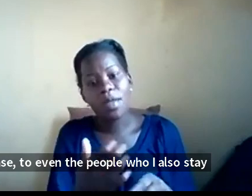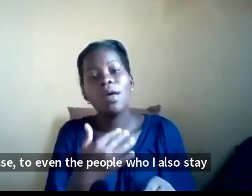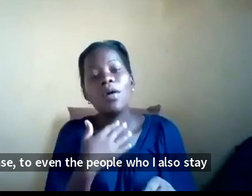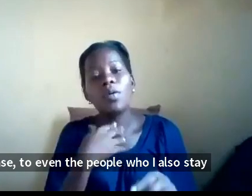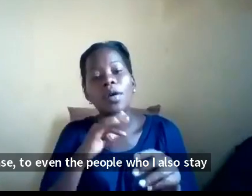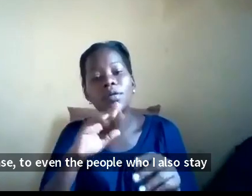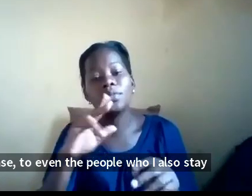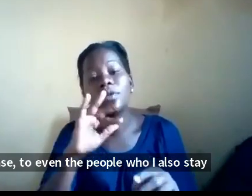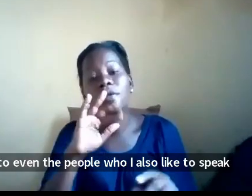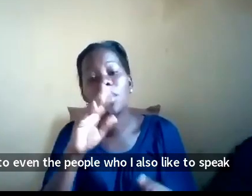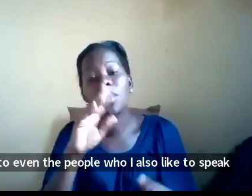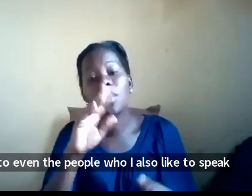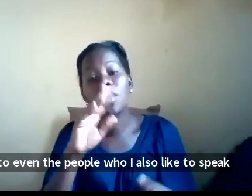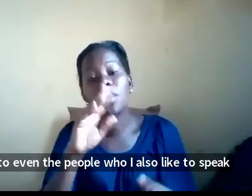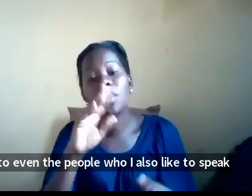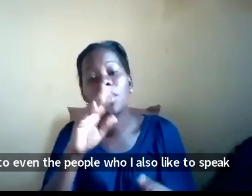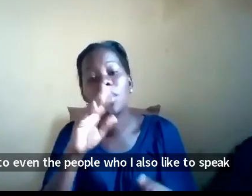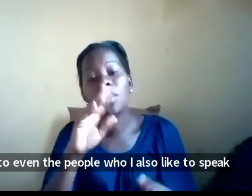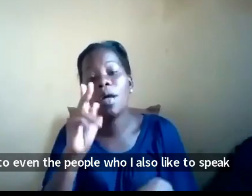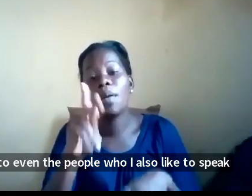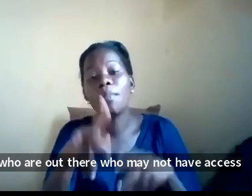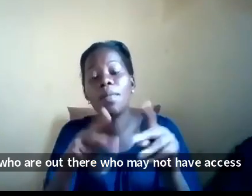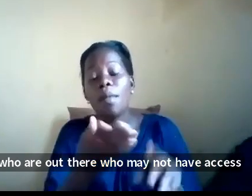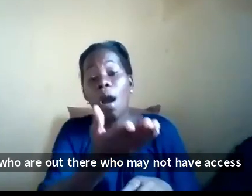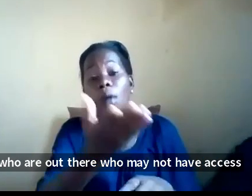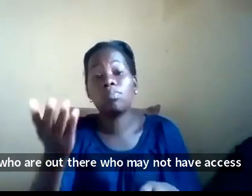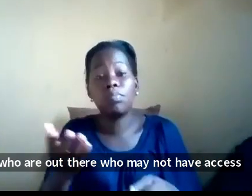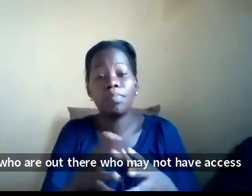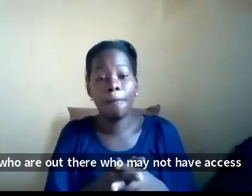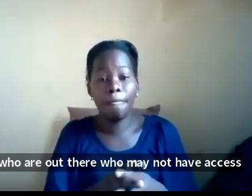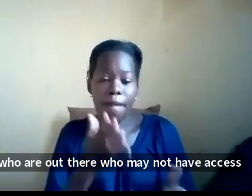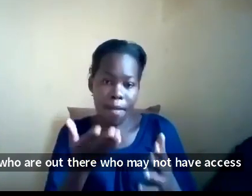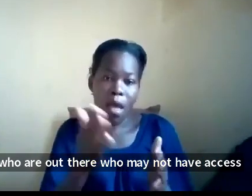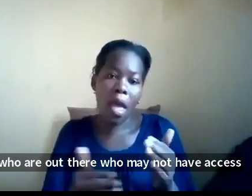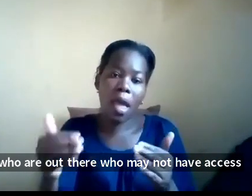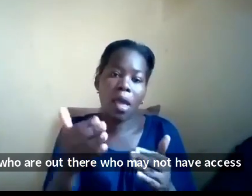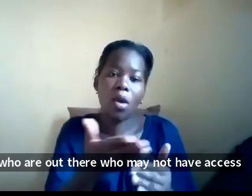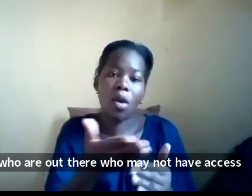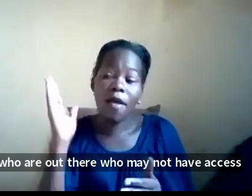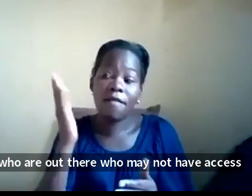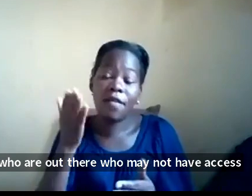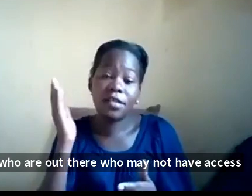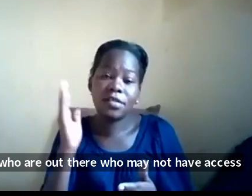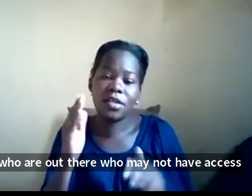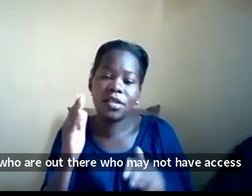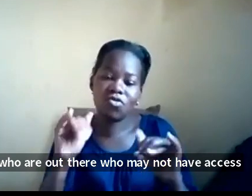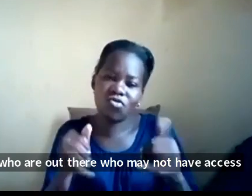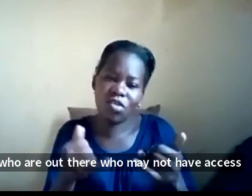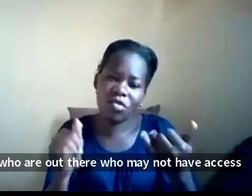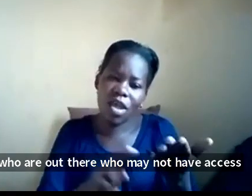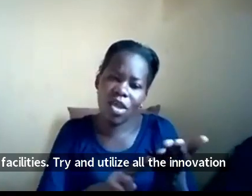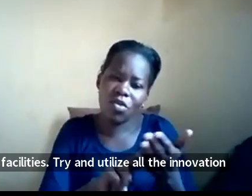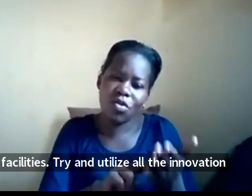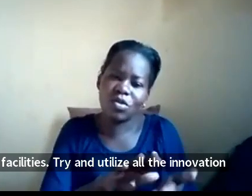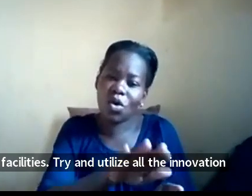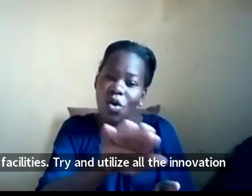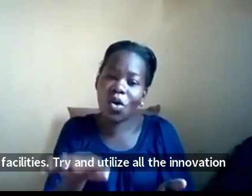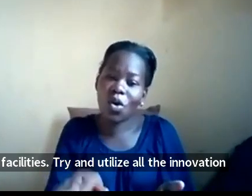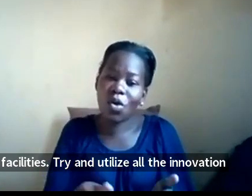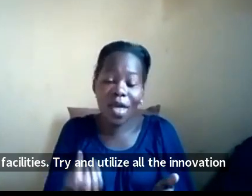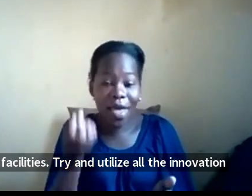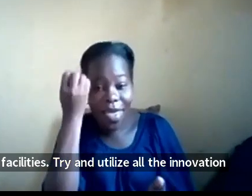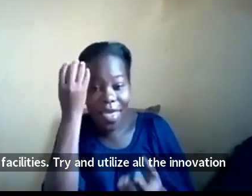out there who may not have access to all these facilities, try and utilize all the innovation you can to get